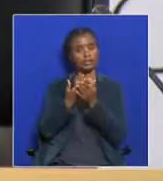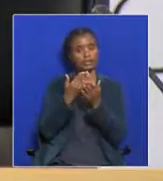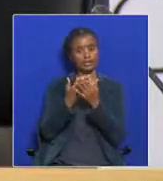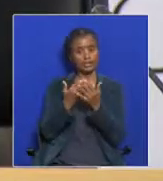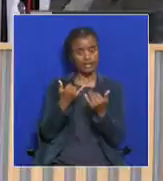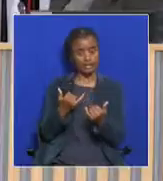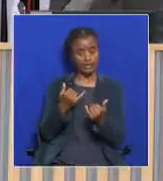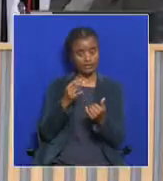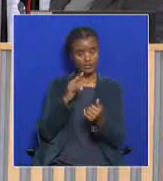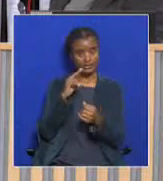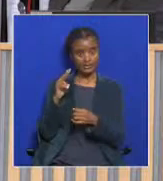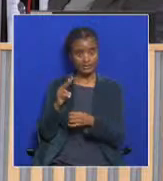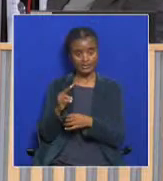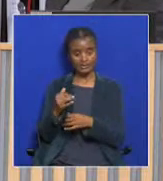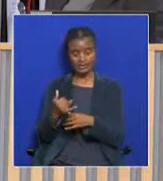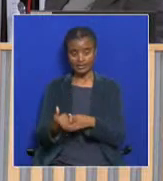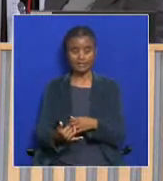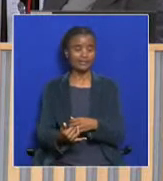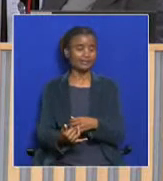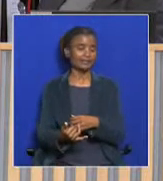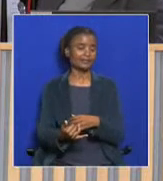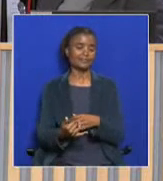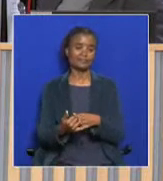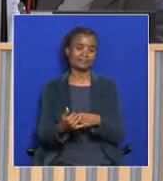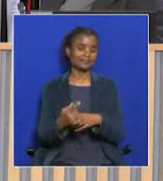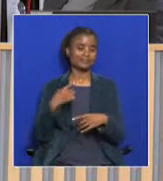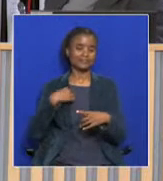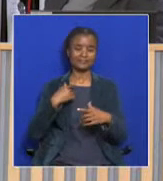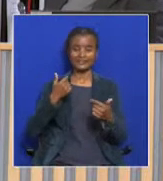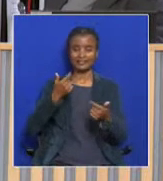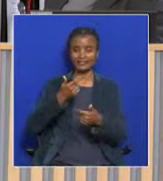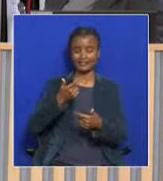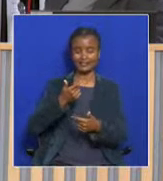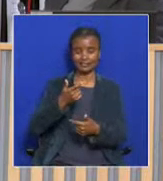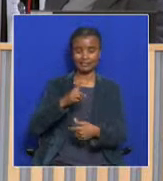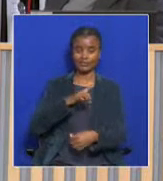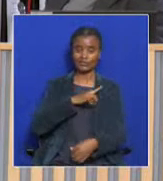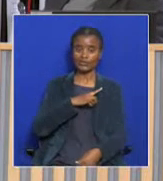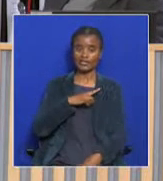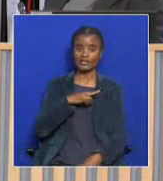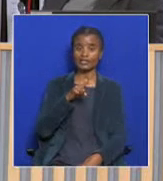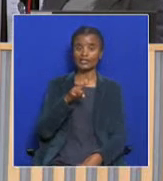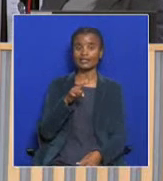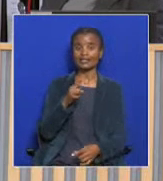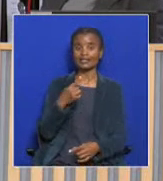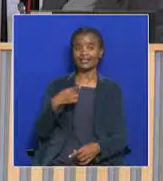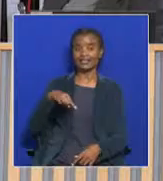I'm laughing at the reference to us as guys.